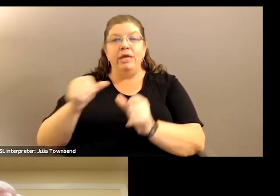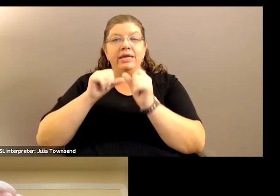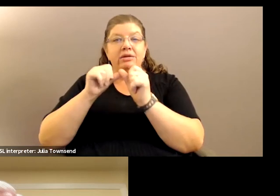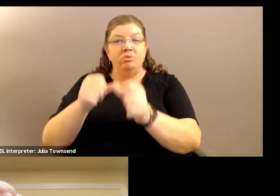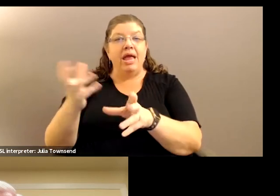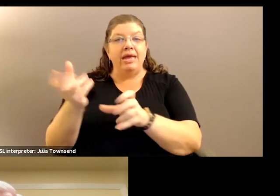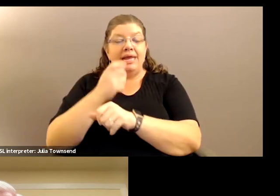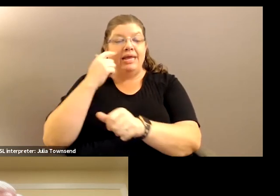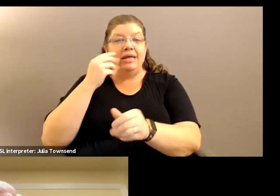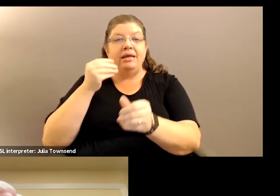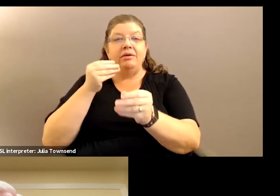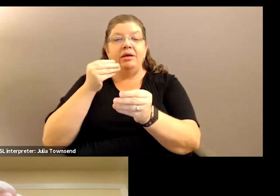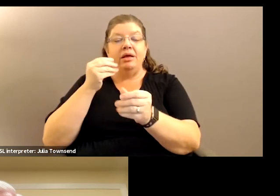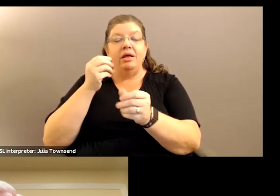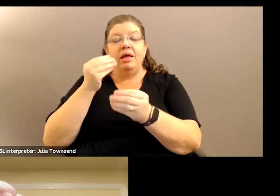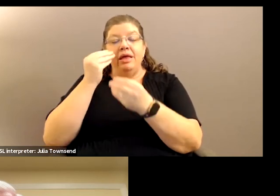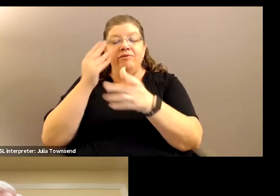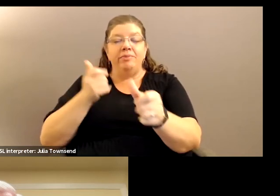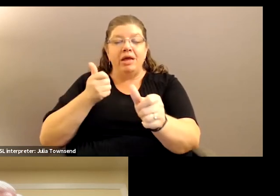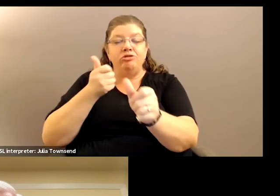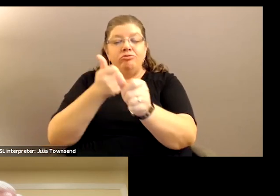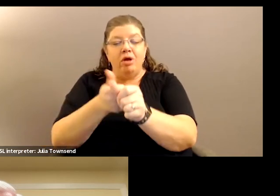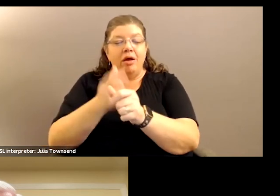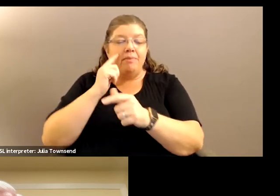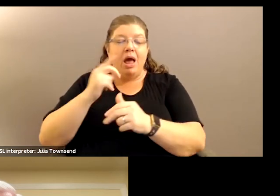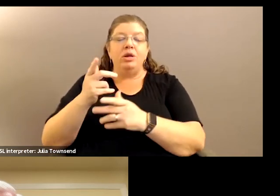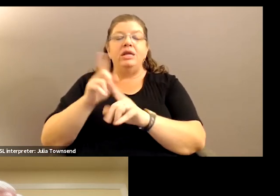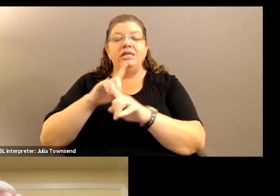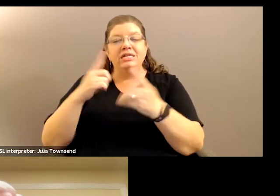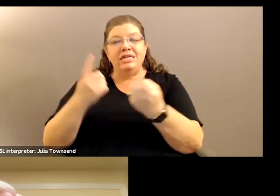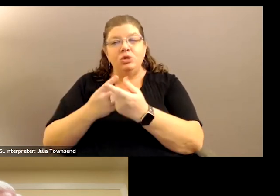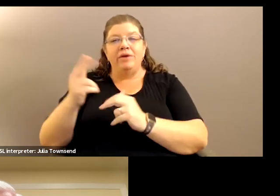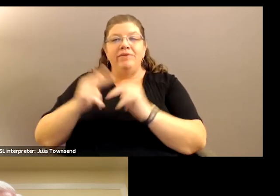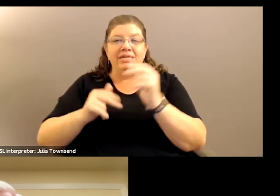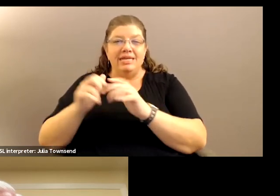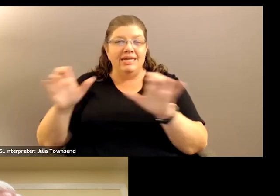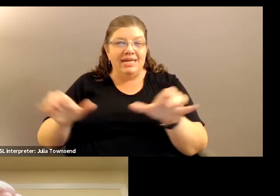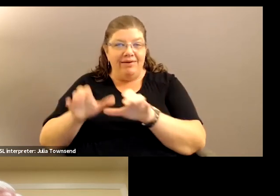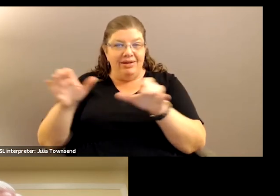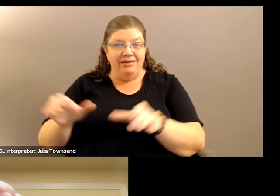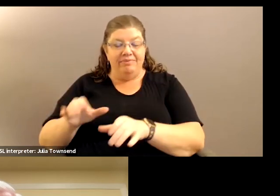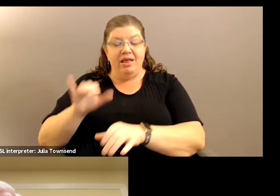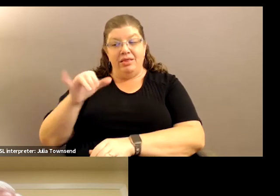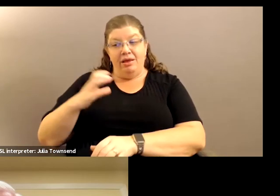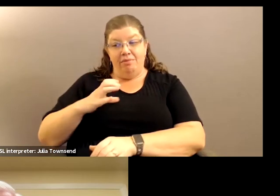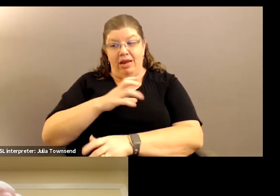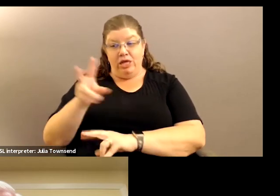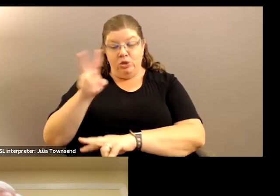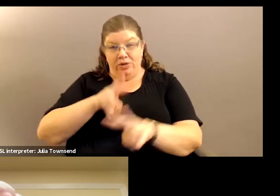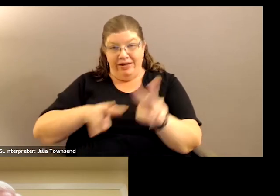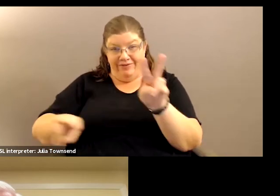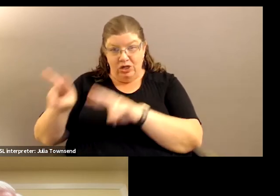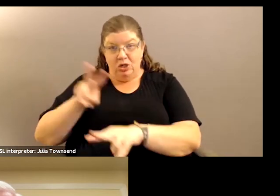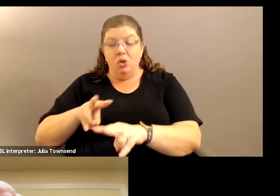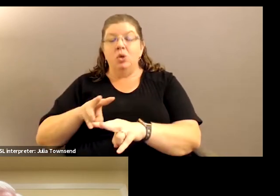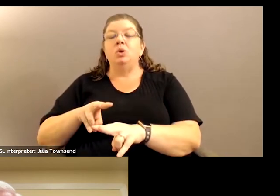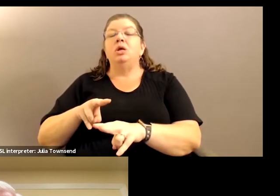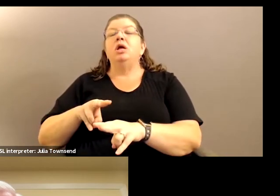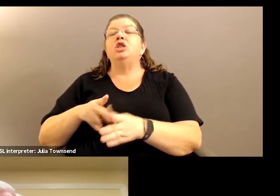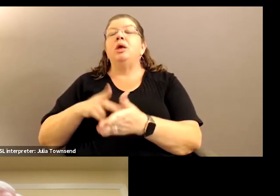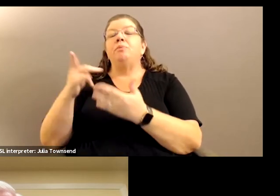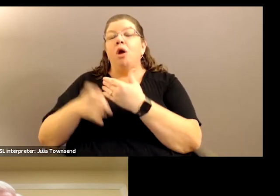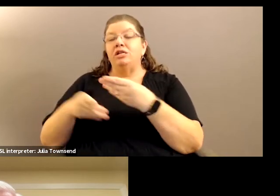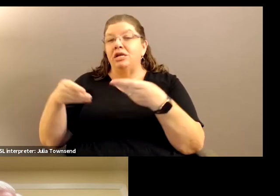from district staff regarding district facilities activities the cboc has reviewed the project expenditures